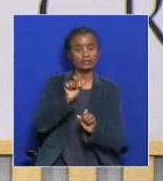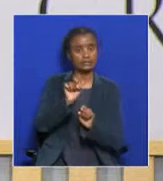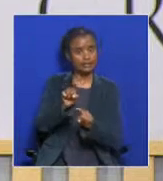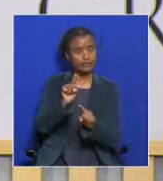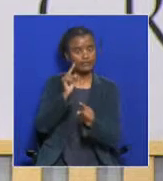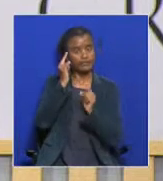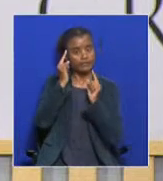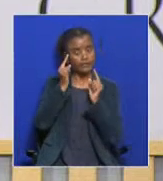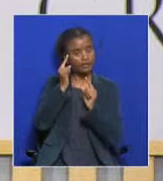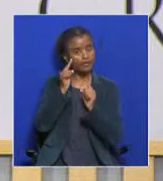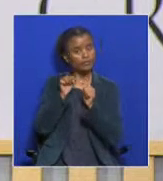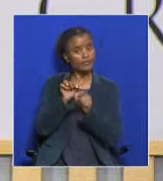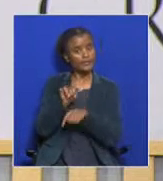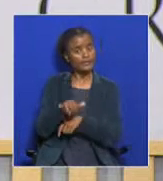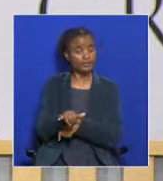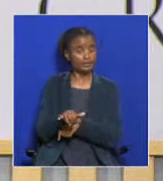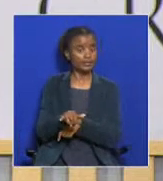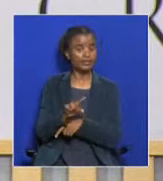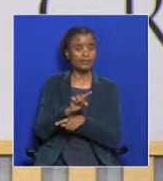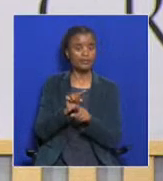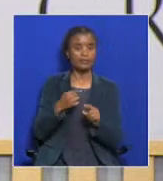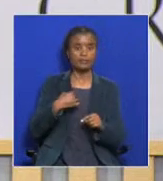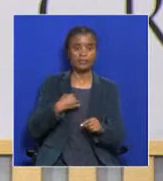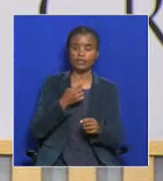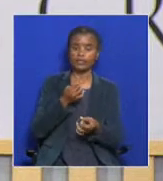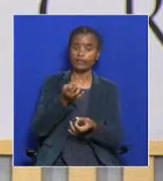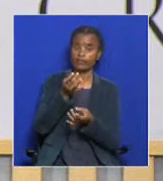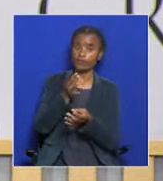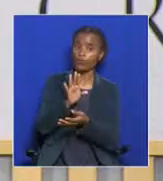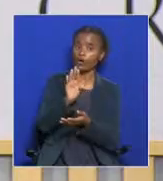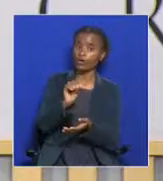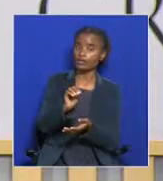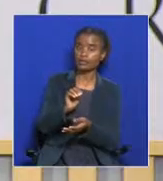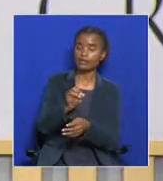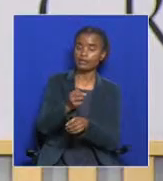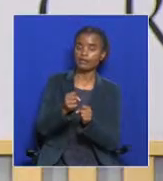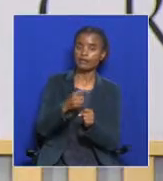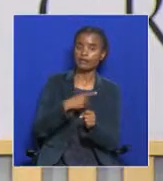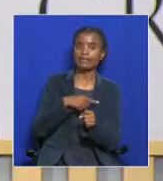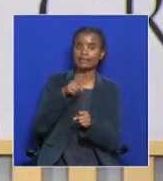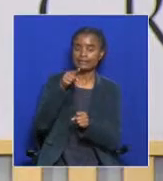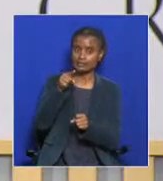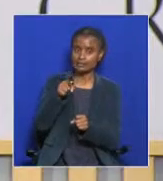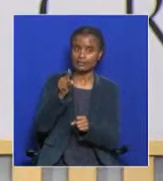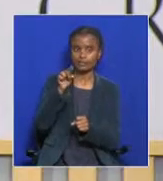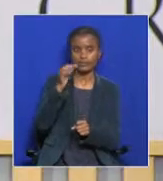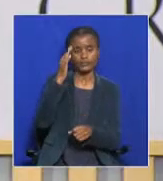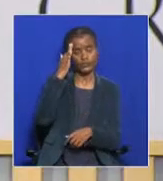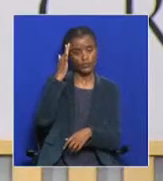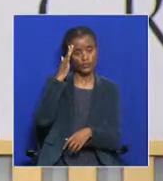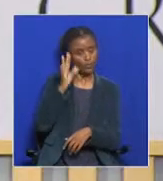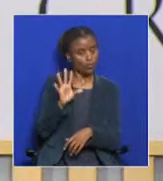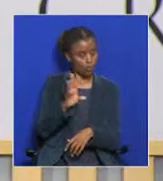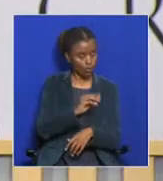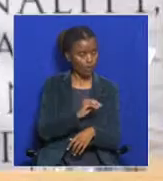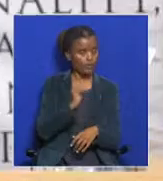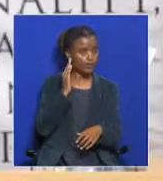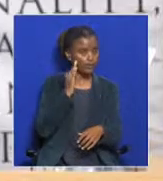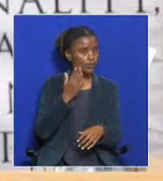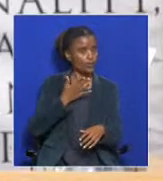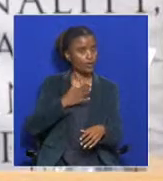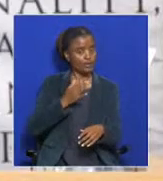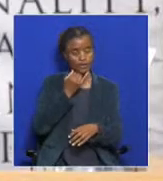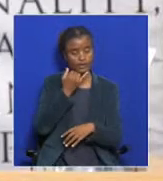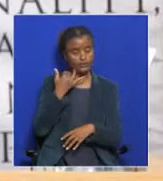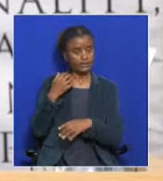not express it to him. It's a given. All of us know nobody wants drugs to get stolen. So coming